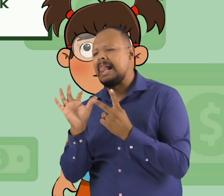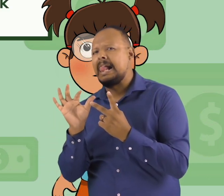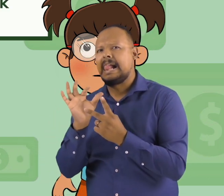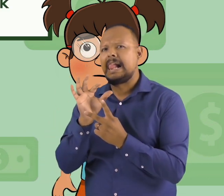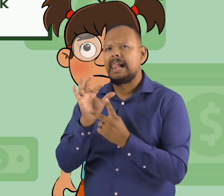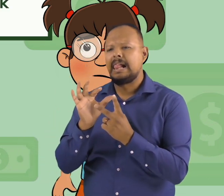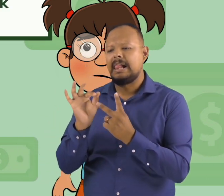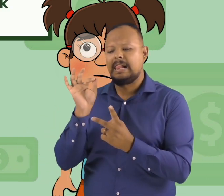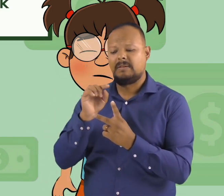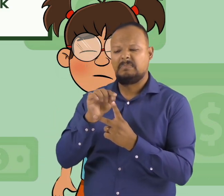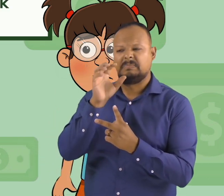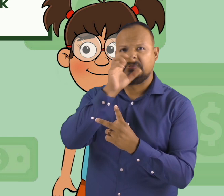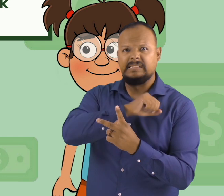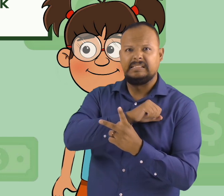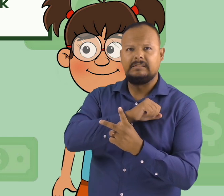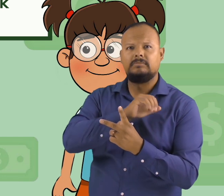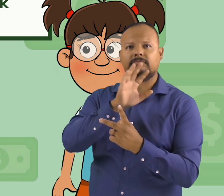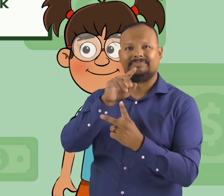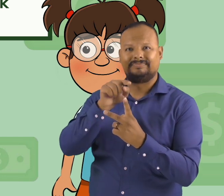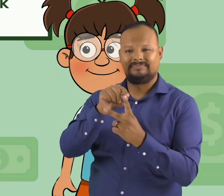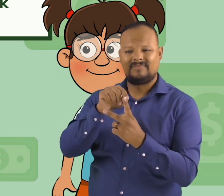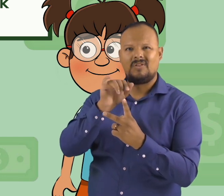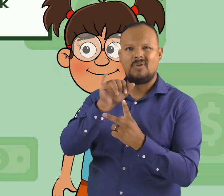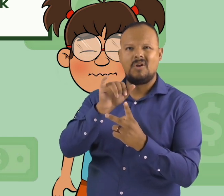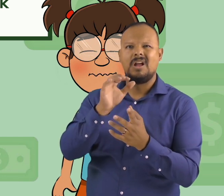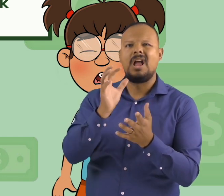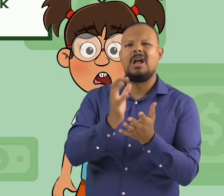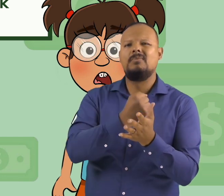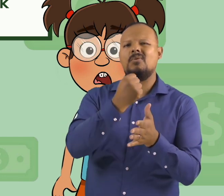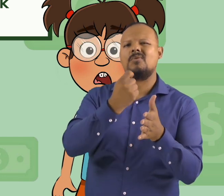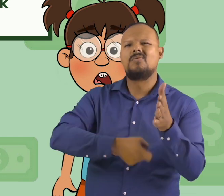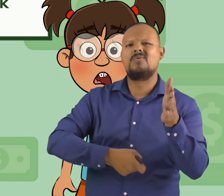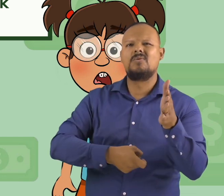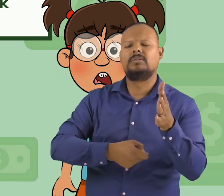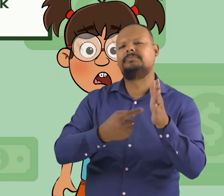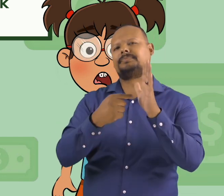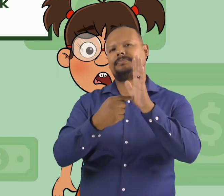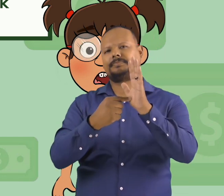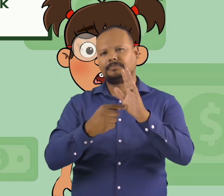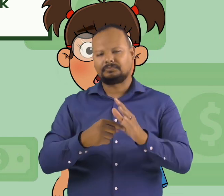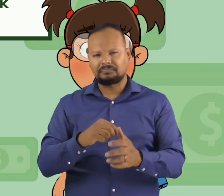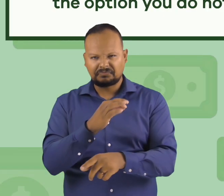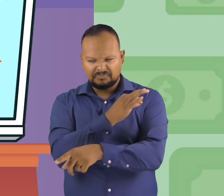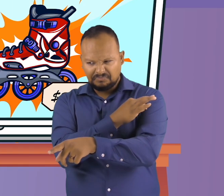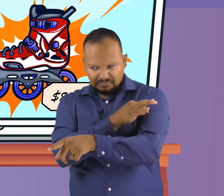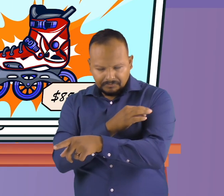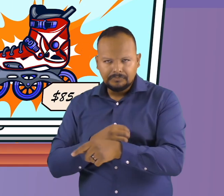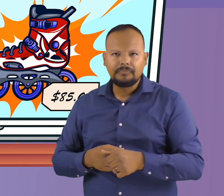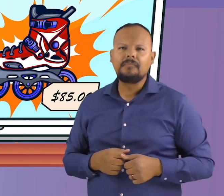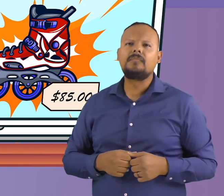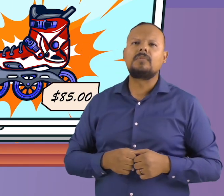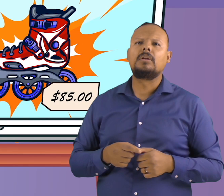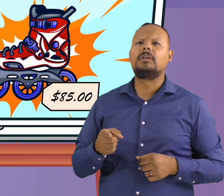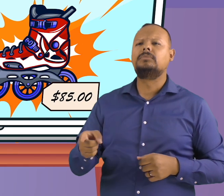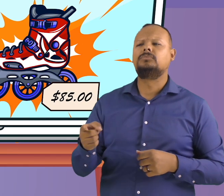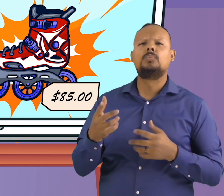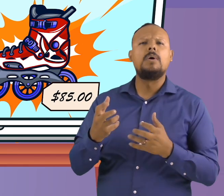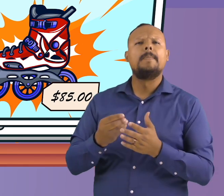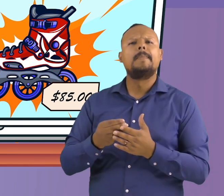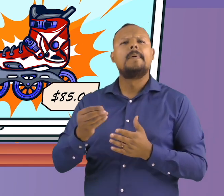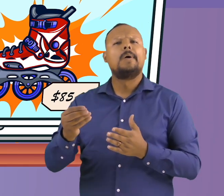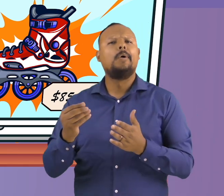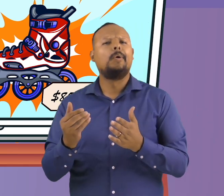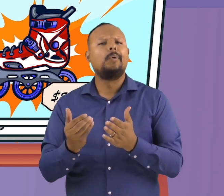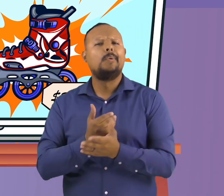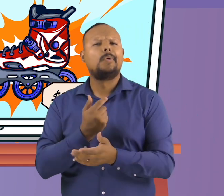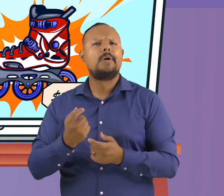you did not pick. Let's use Frankie as an example. Frankie wants to buy a